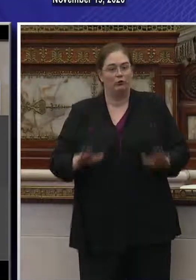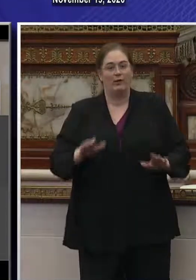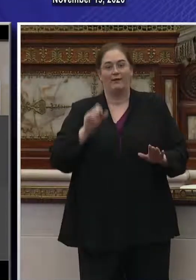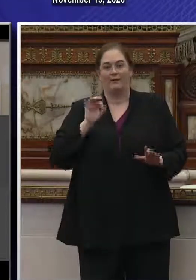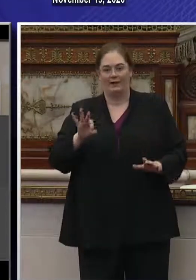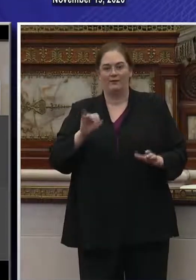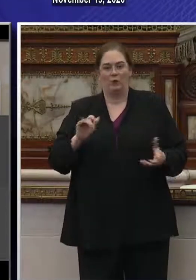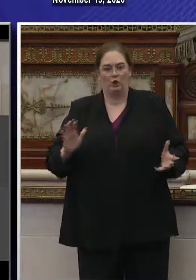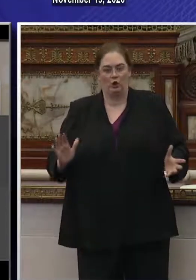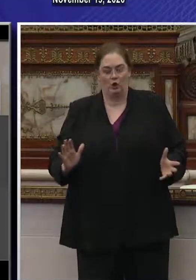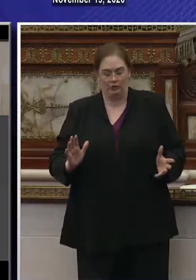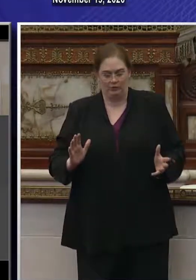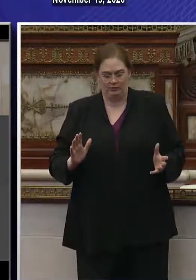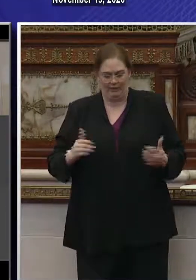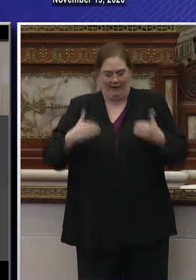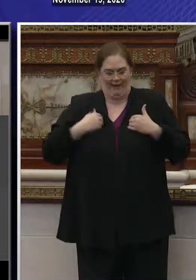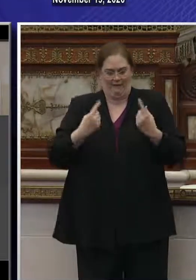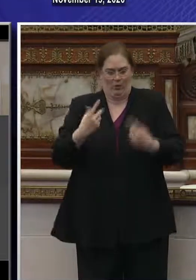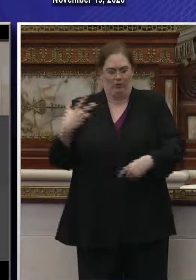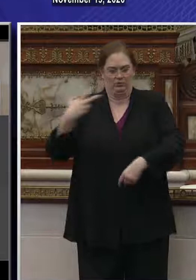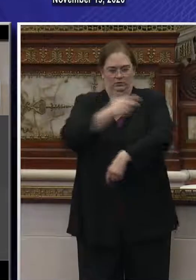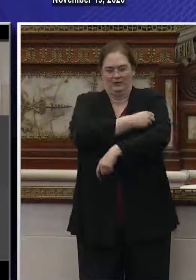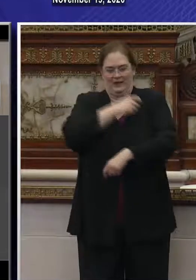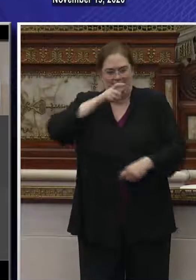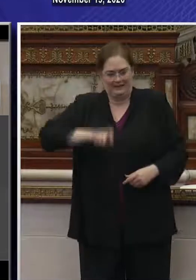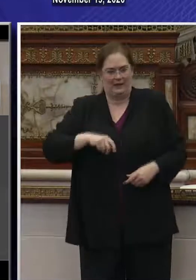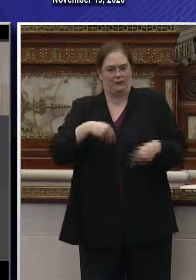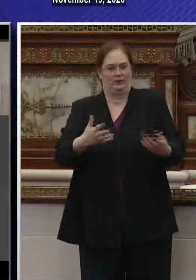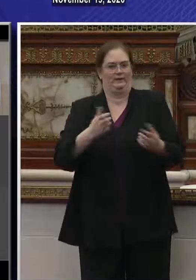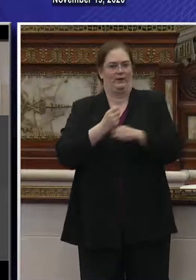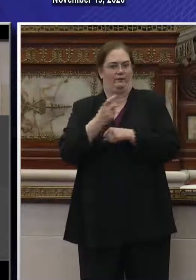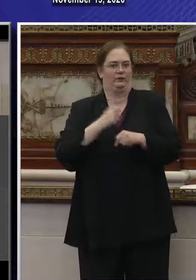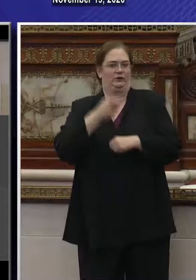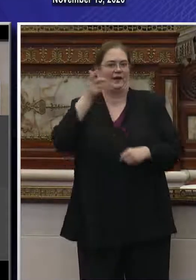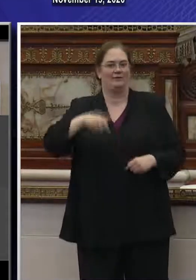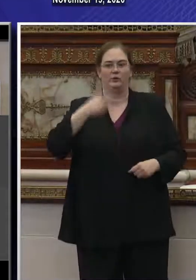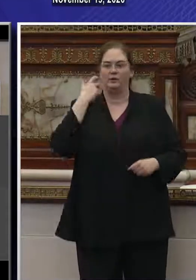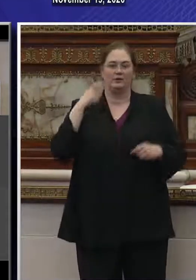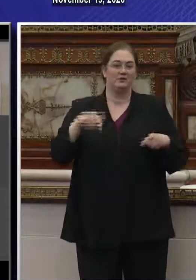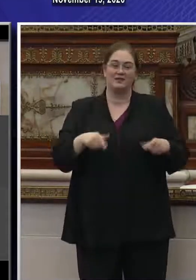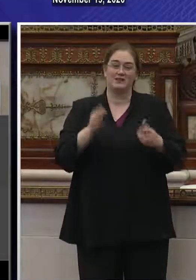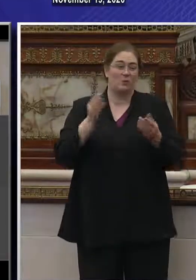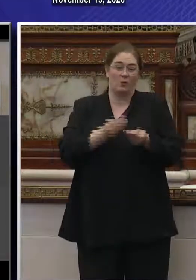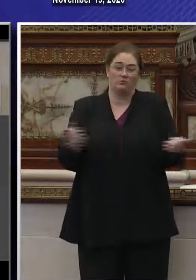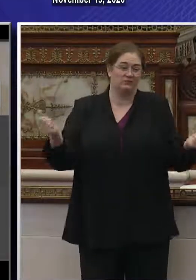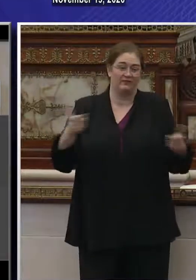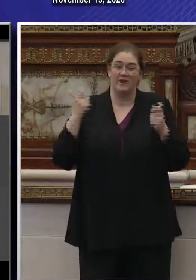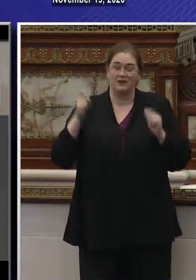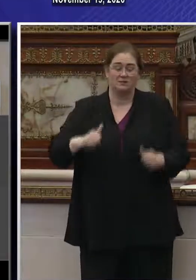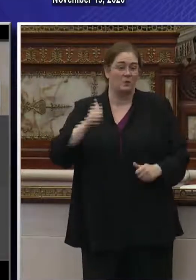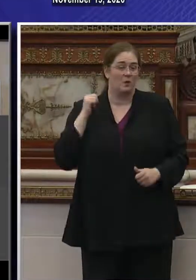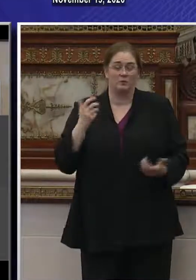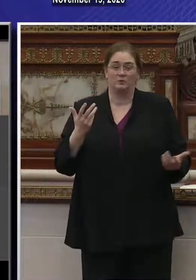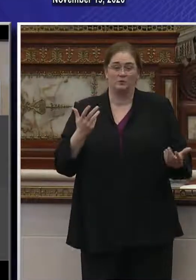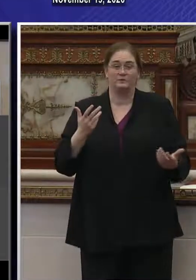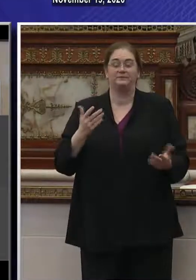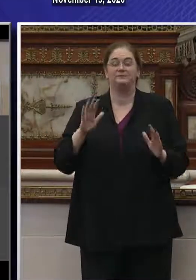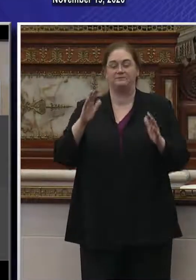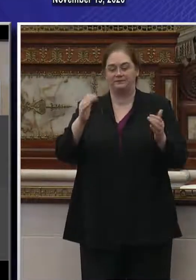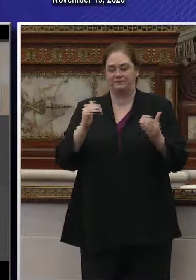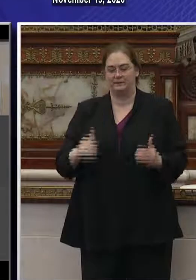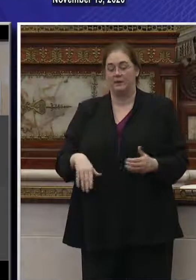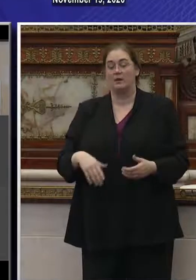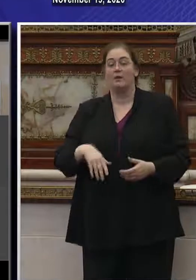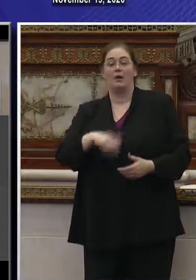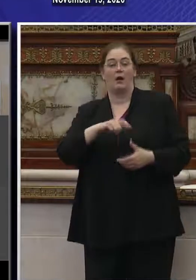to push through one that you didn't have to give every year, because this thing isn't going away so fast. cost is another